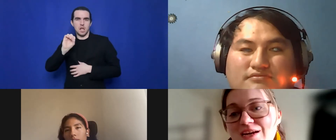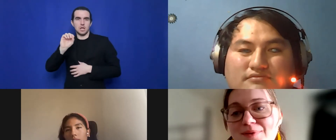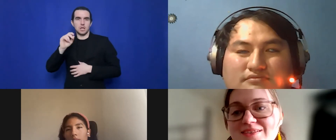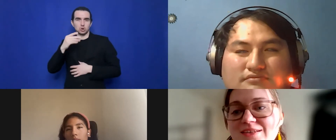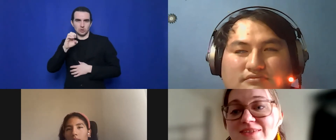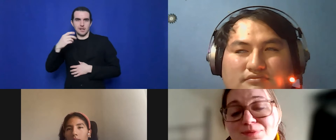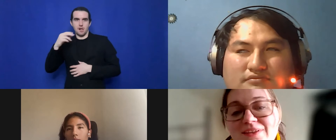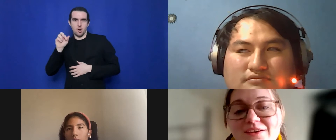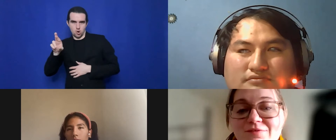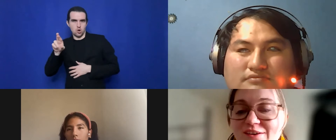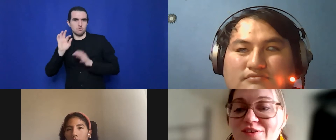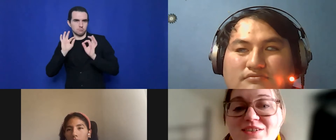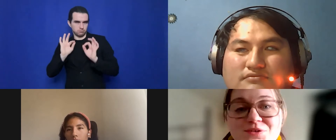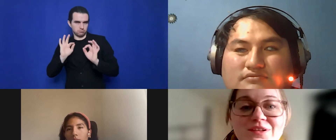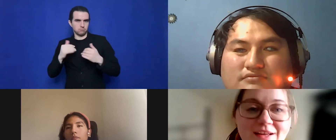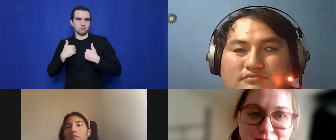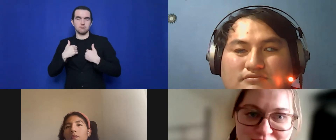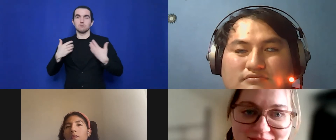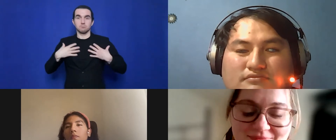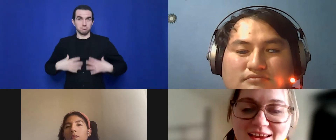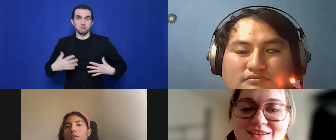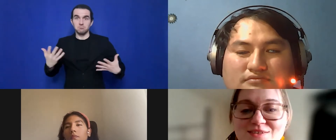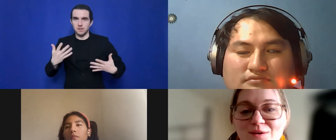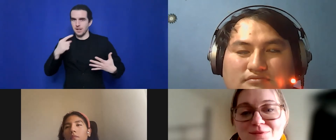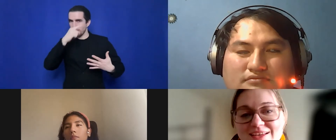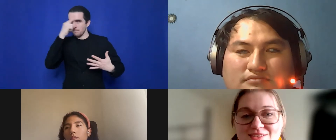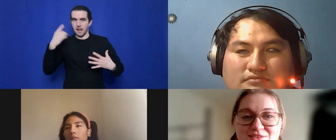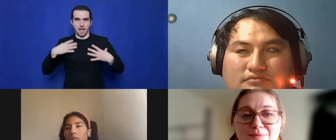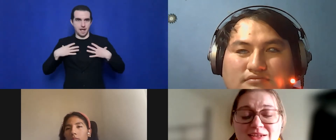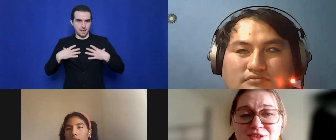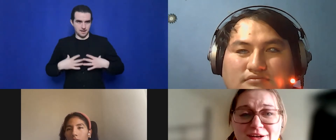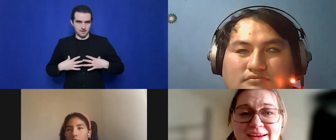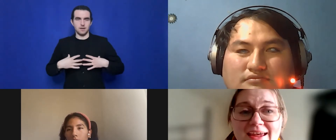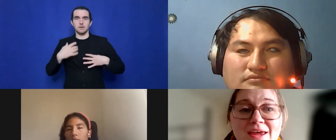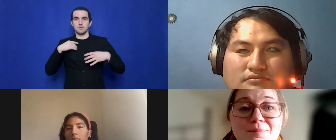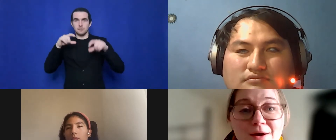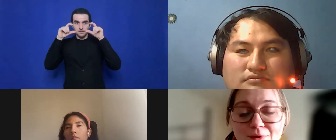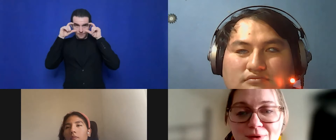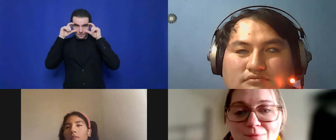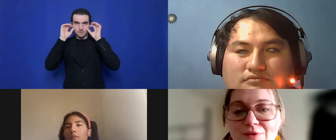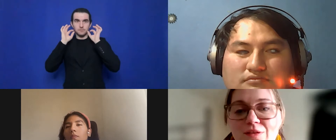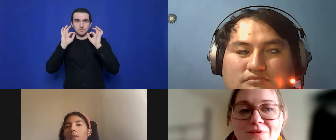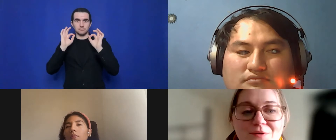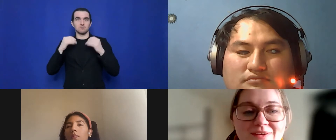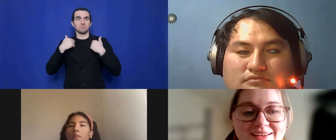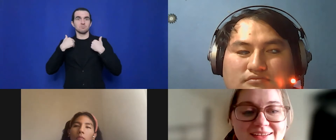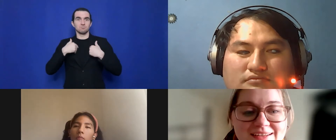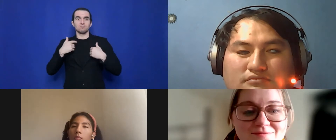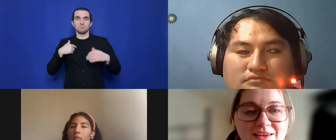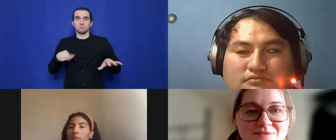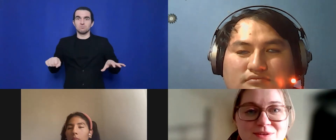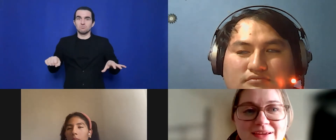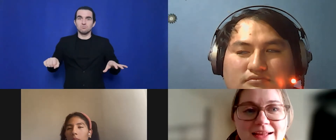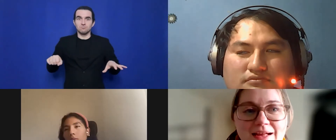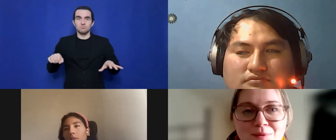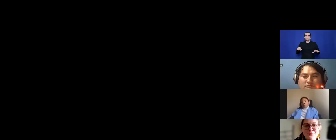the topics of disability and recreational inclusion. So I would like to start by sharing a PowerPoint with all of you.